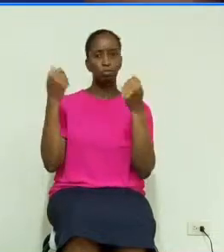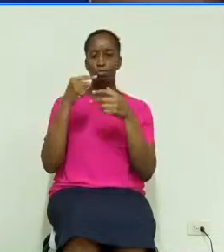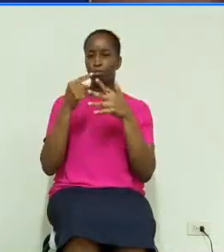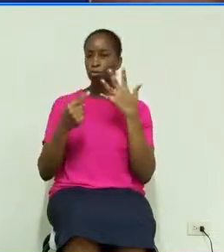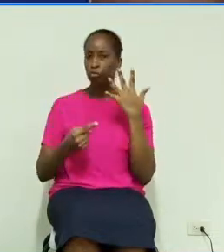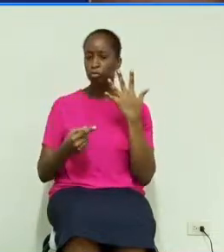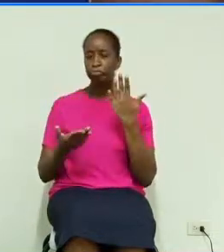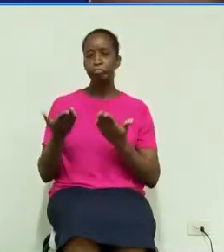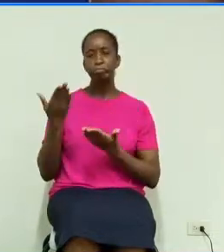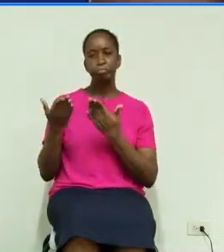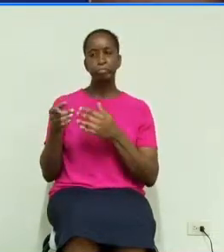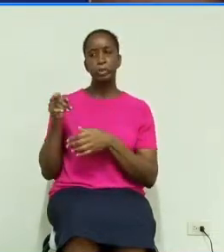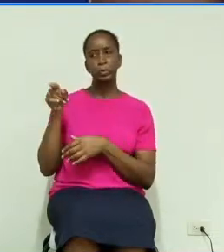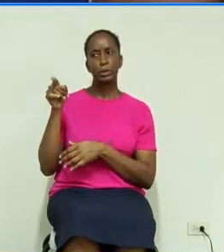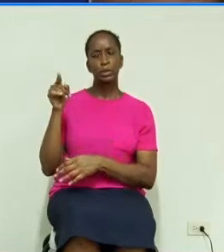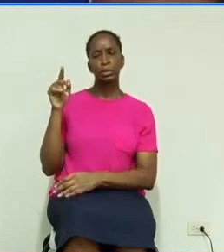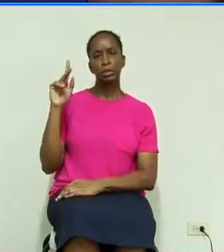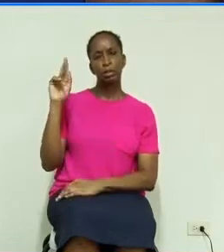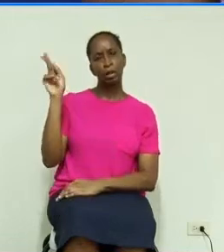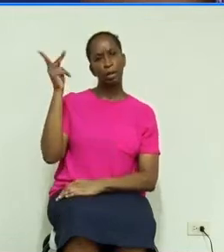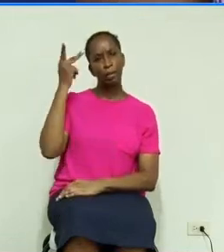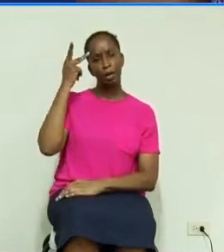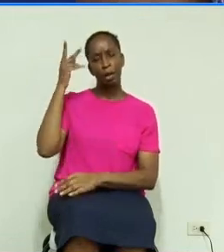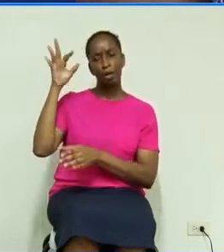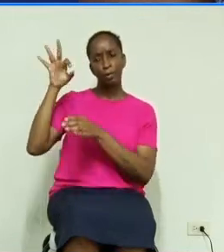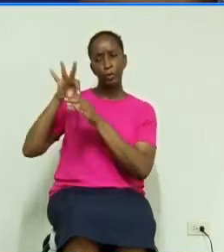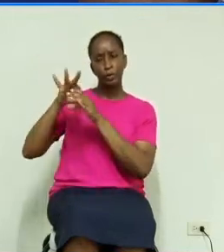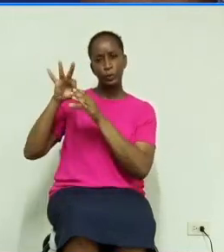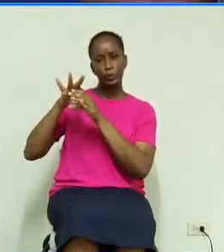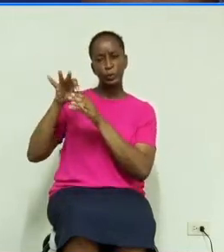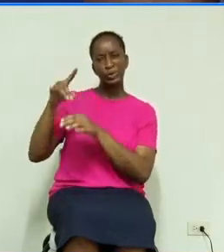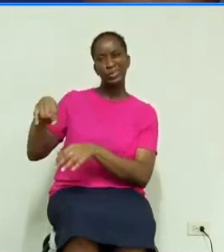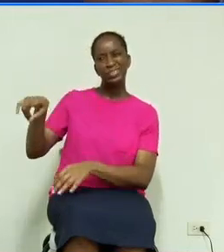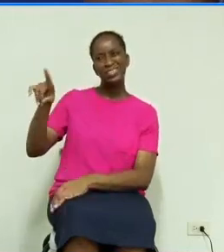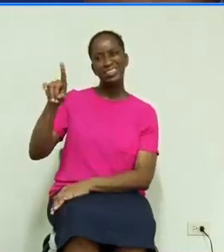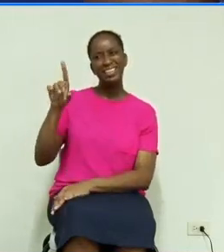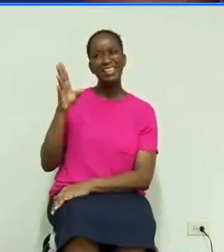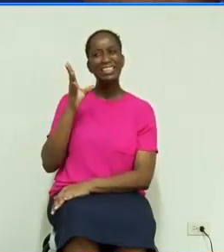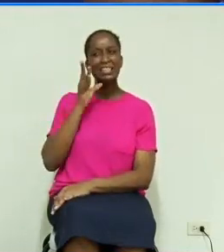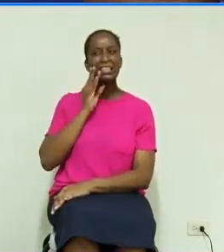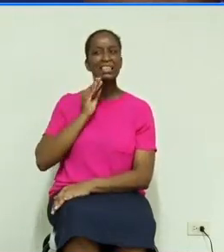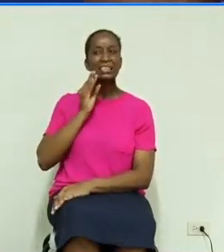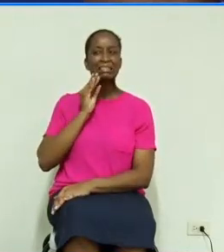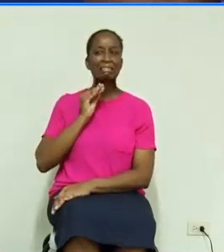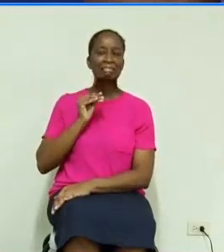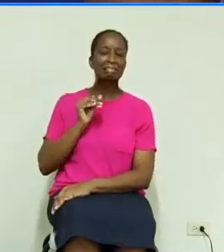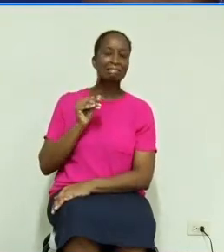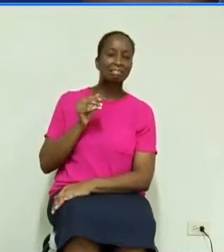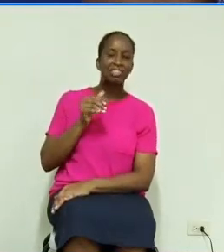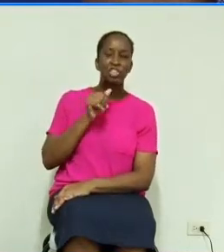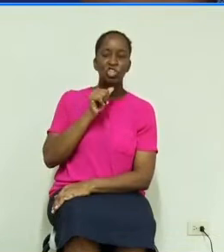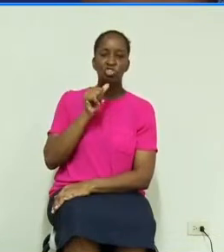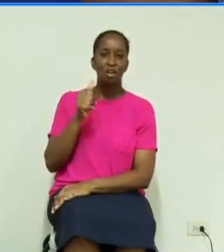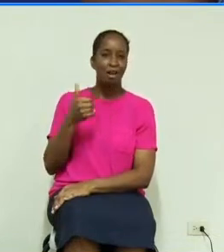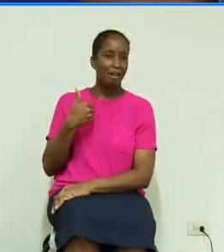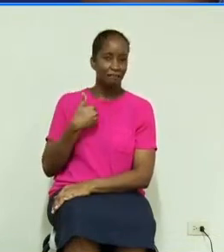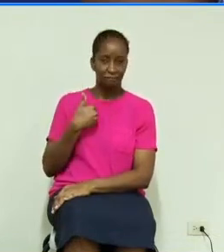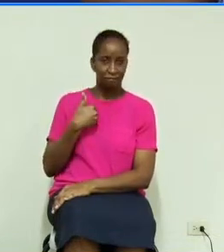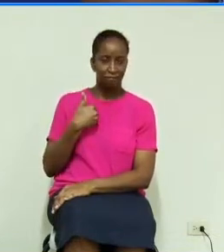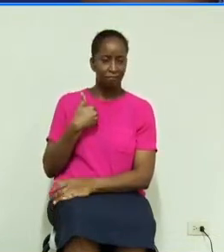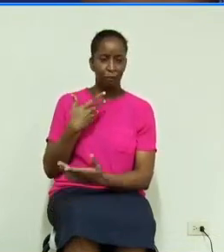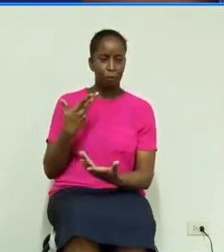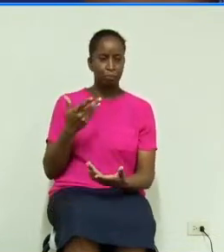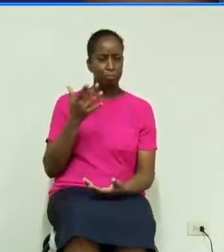required at that time, why should we not be able to bring forward someone from the Senate to sit at that to have that